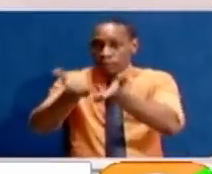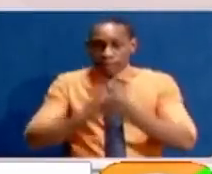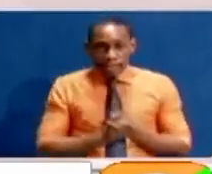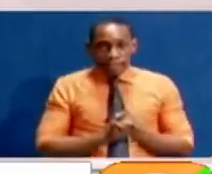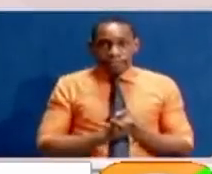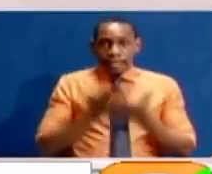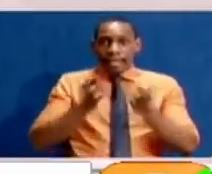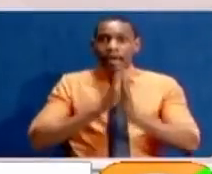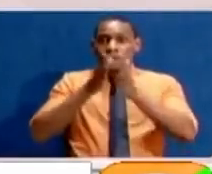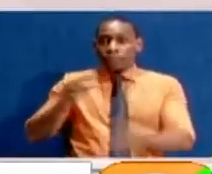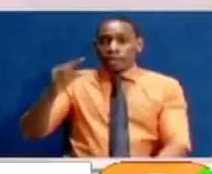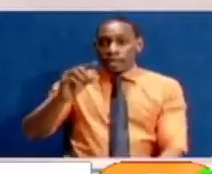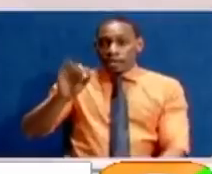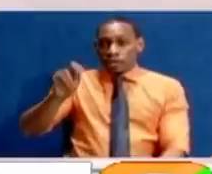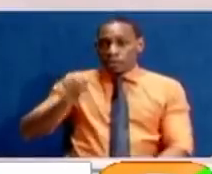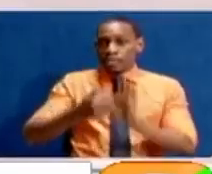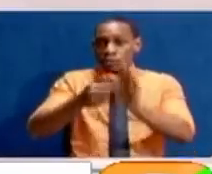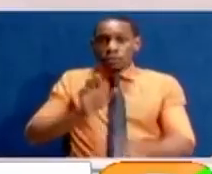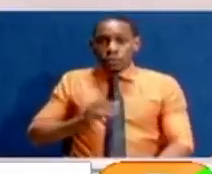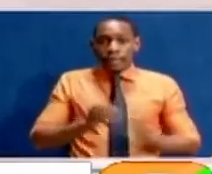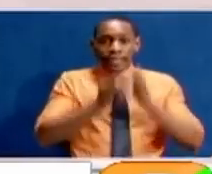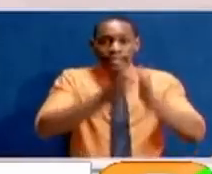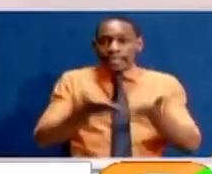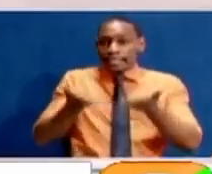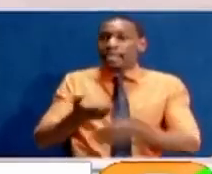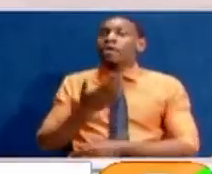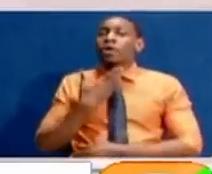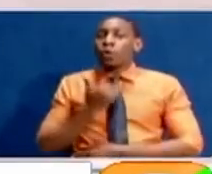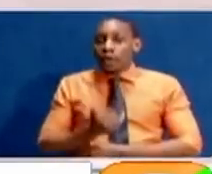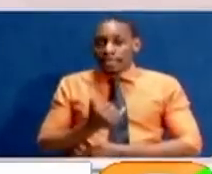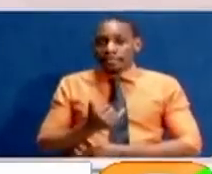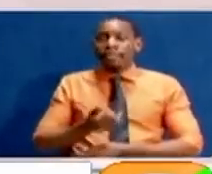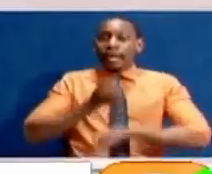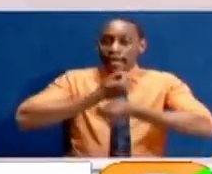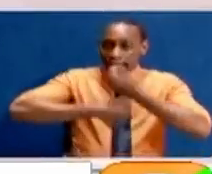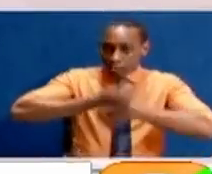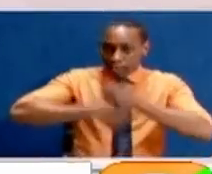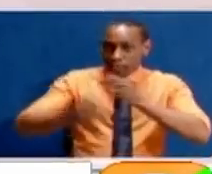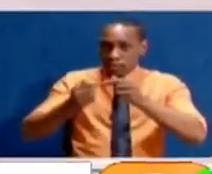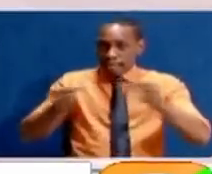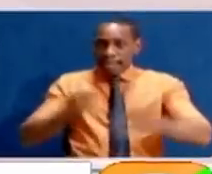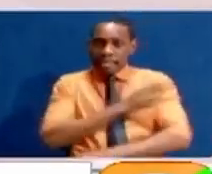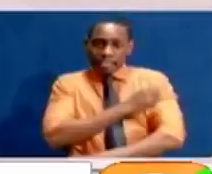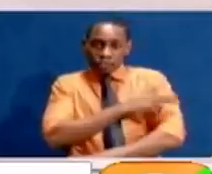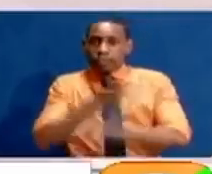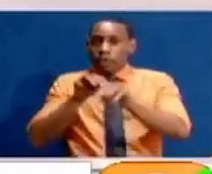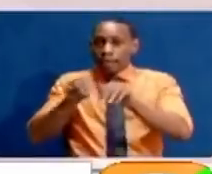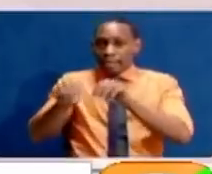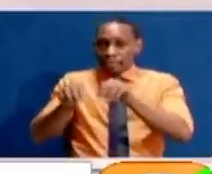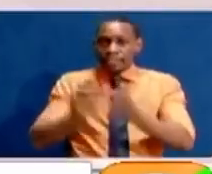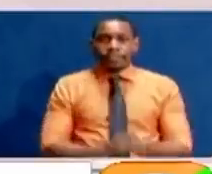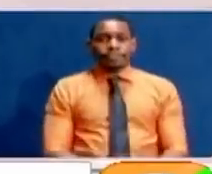offered. And as Chemutai Goen reports, women leaders are now demanding for action against the hospital